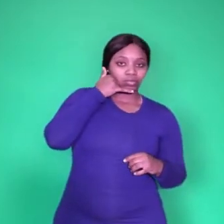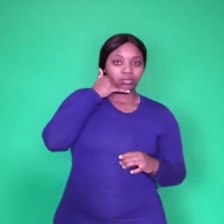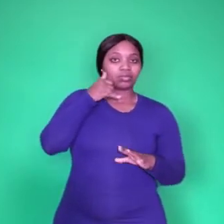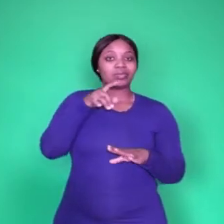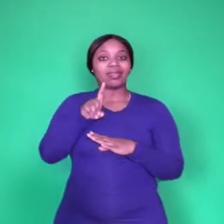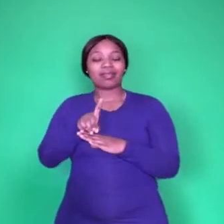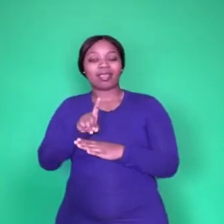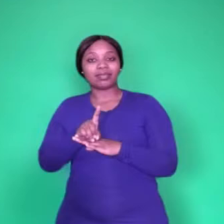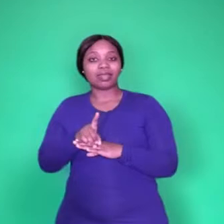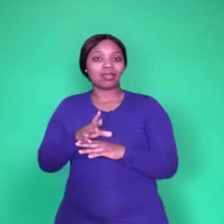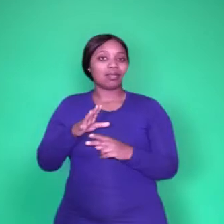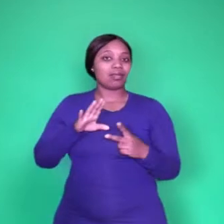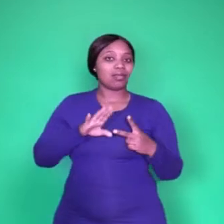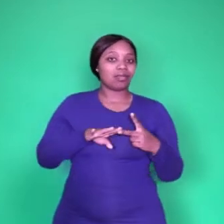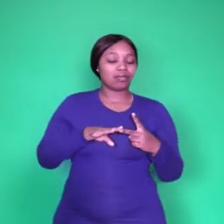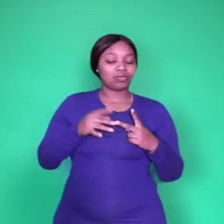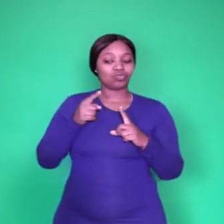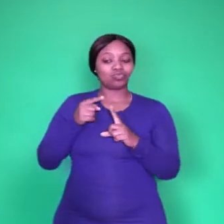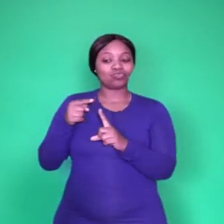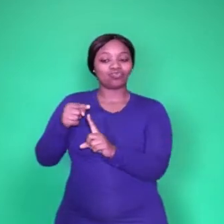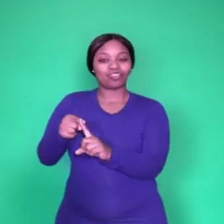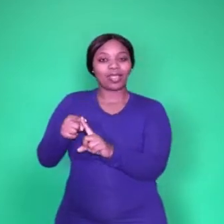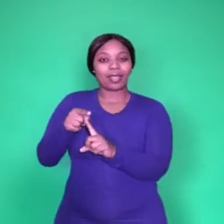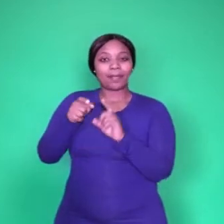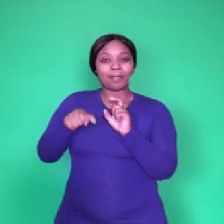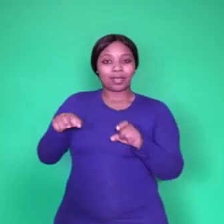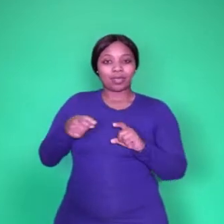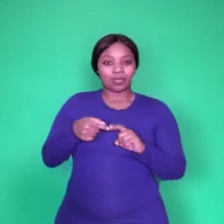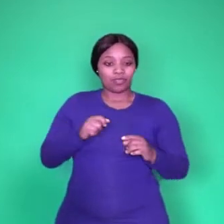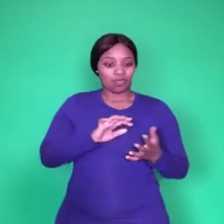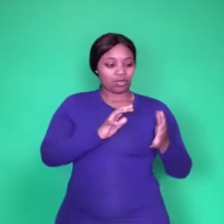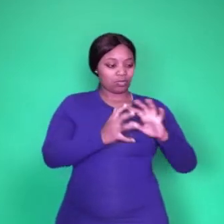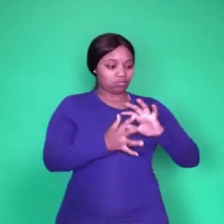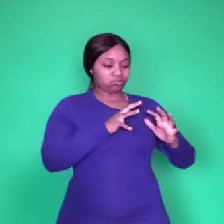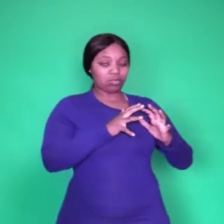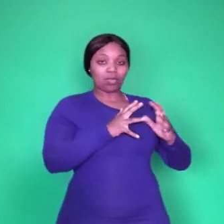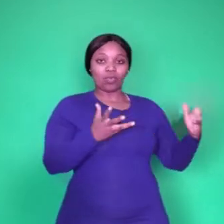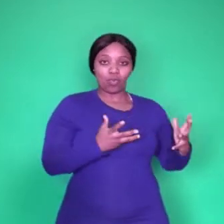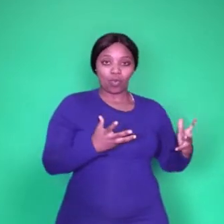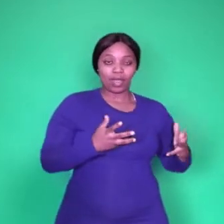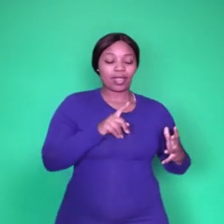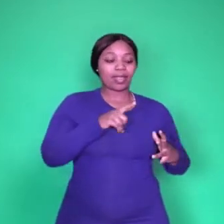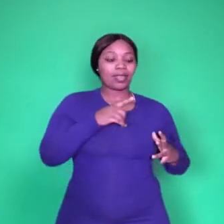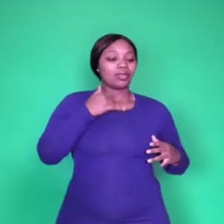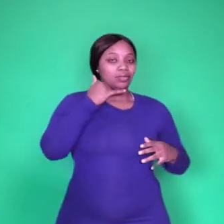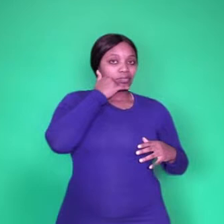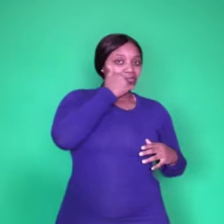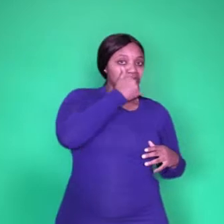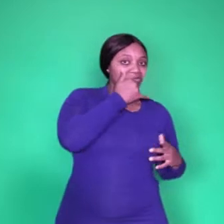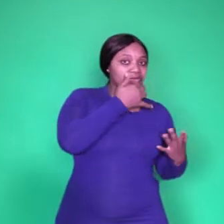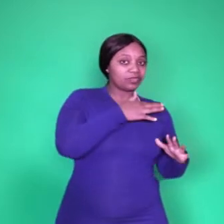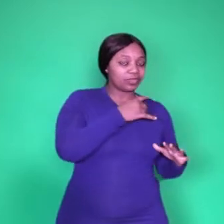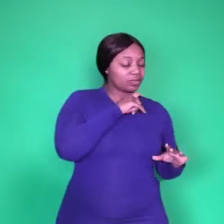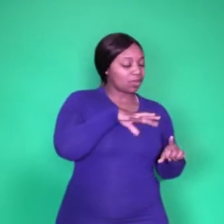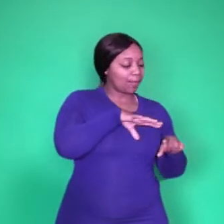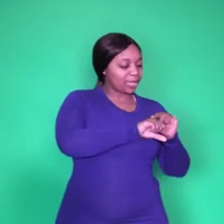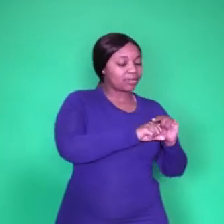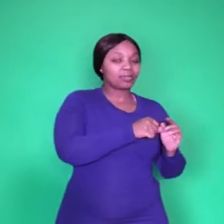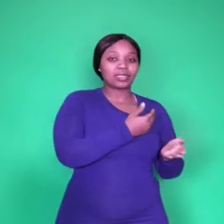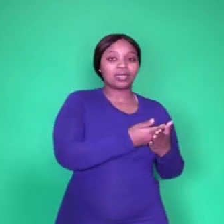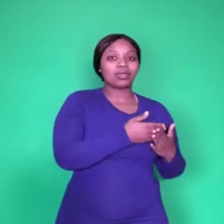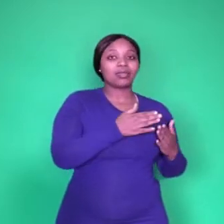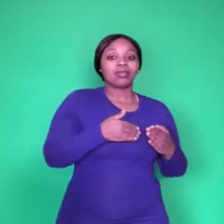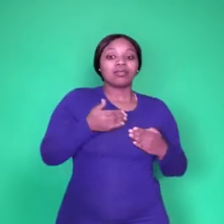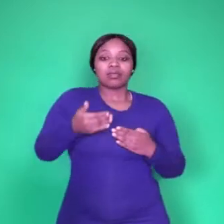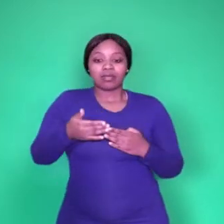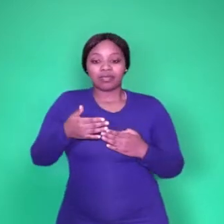were before and after the disaster based on mobile phone calls made before and after was really helpful to at